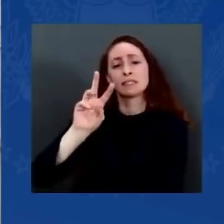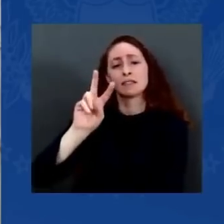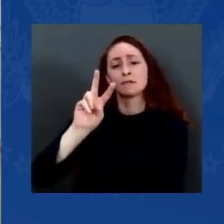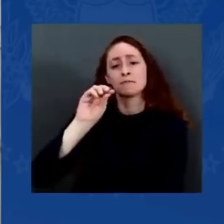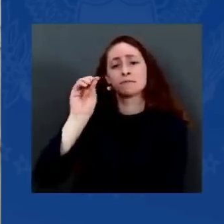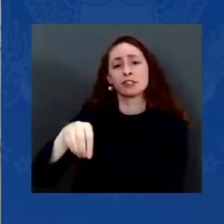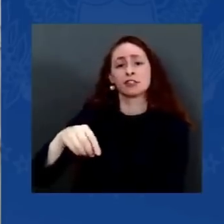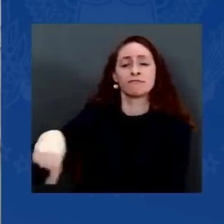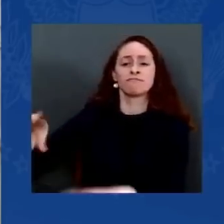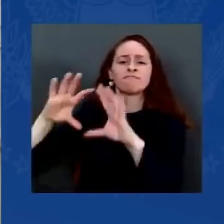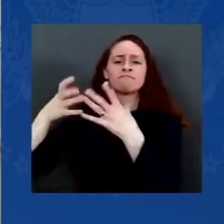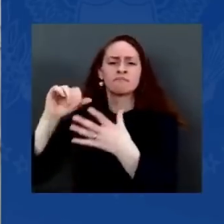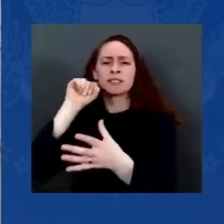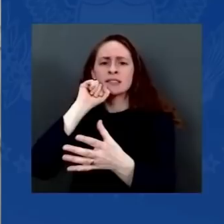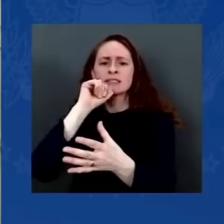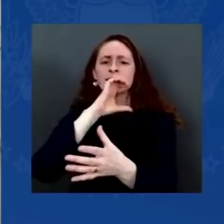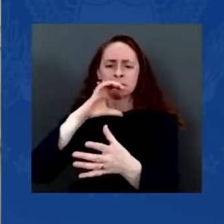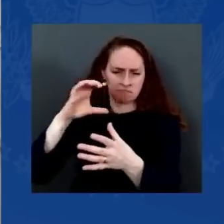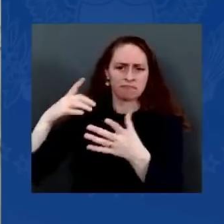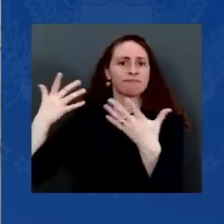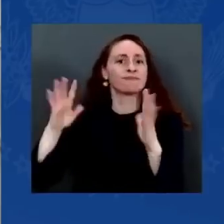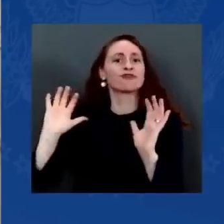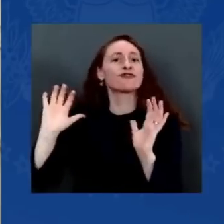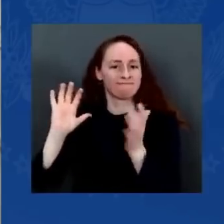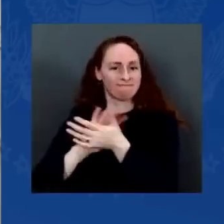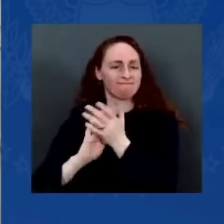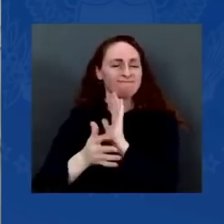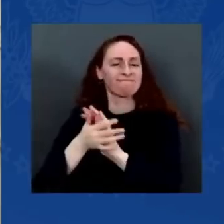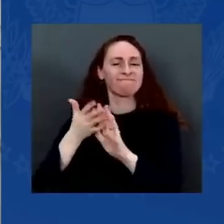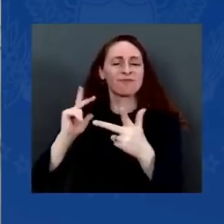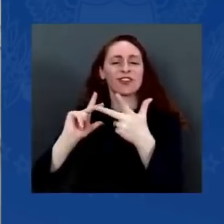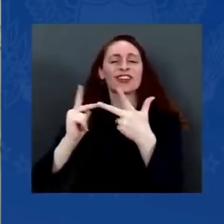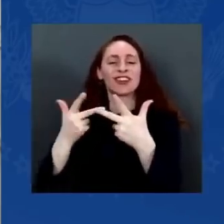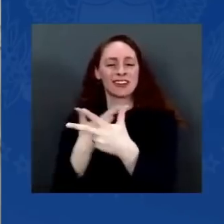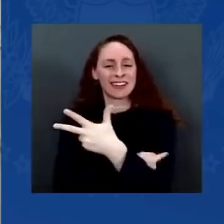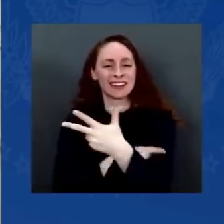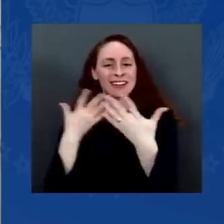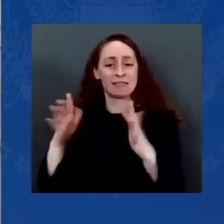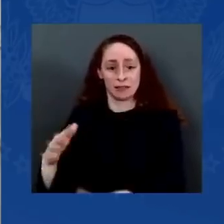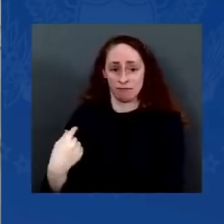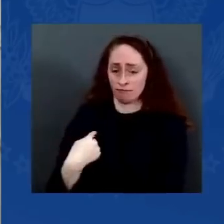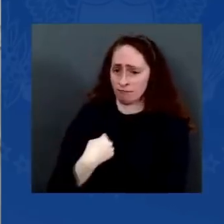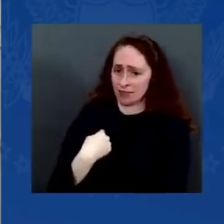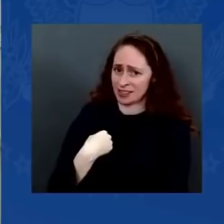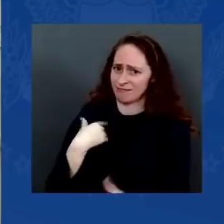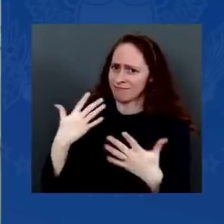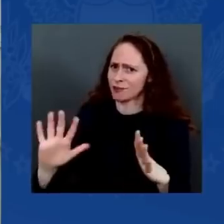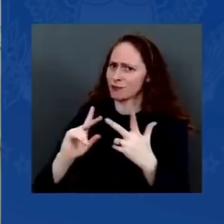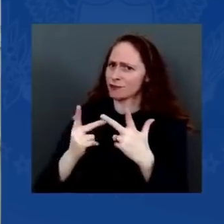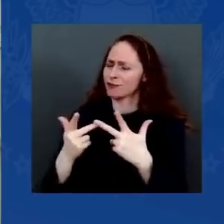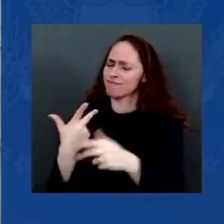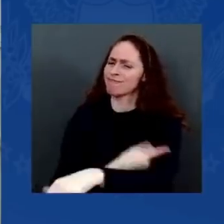shots. I got my booster shot as soon as they were available. And just the other day, former President Trump announced he had gotten